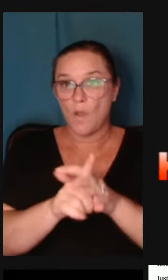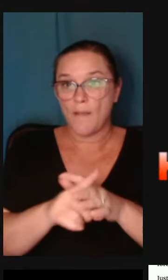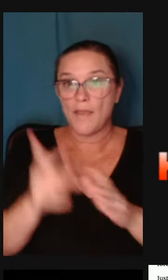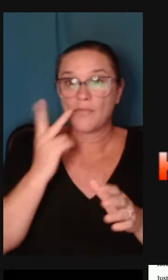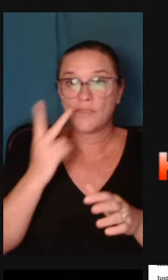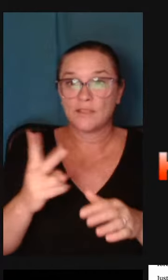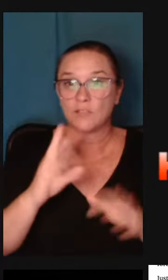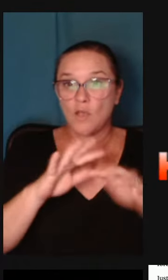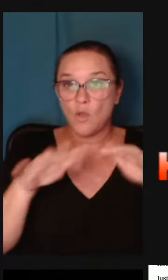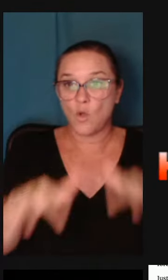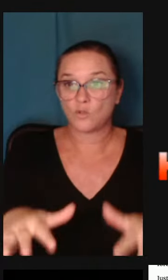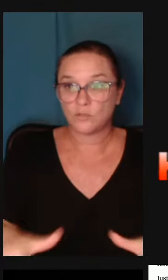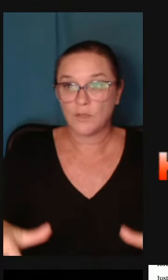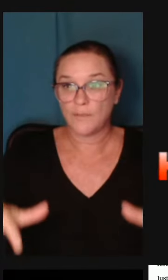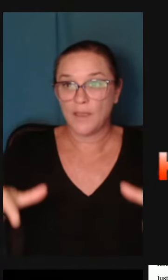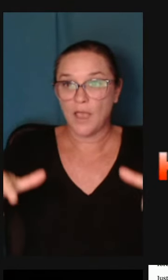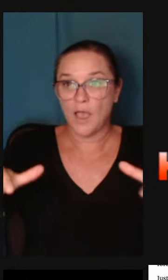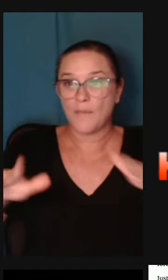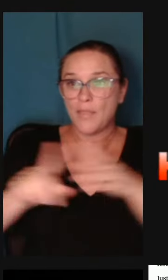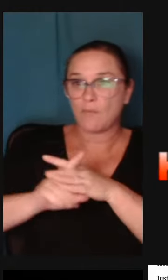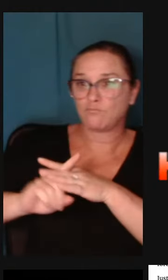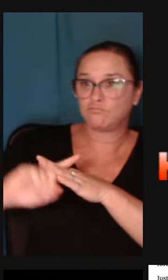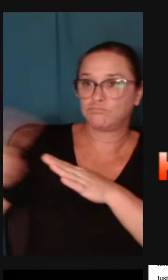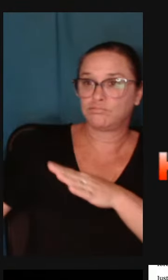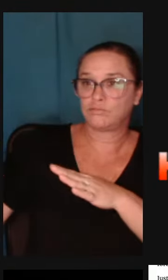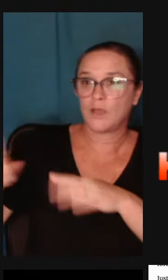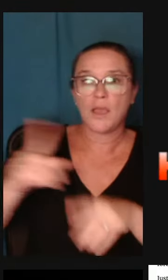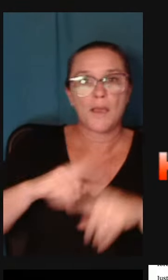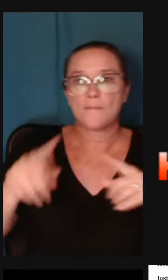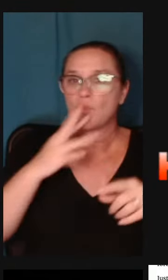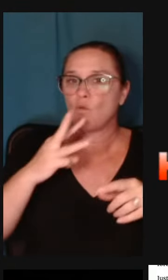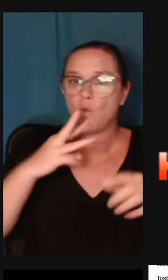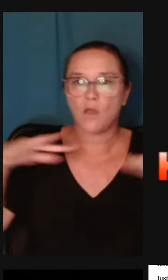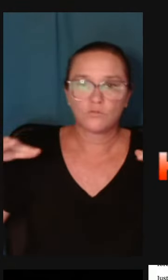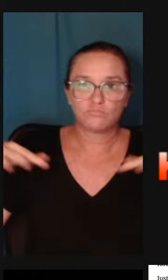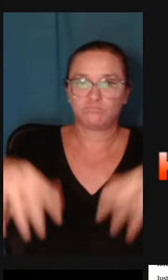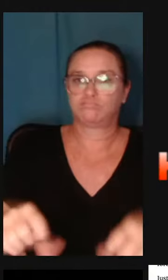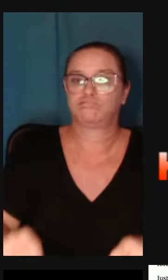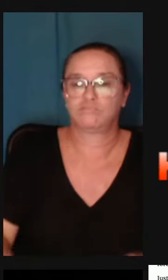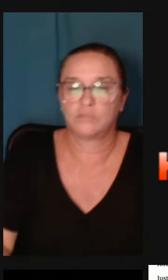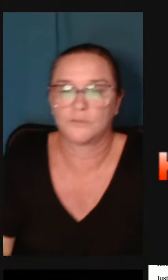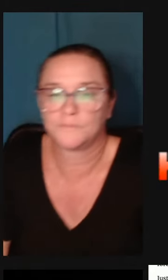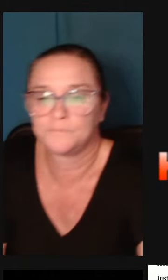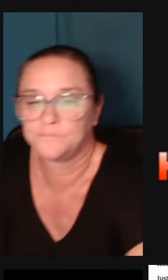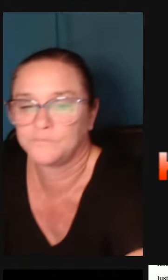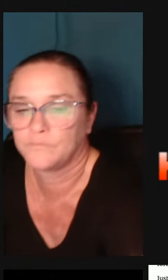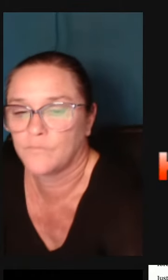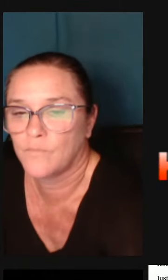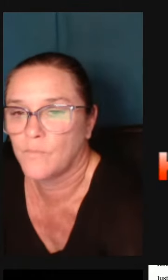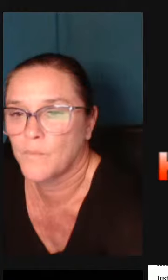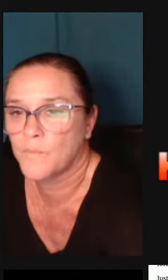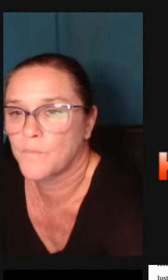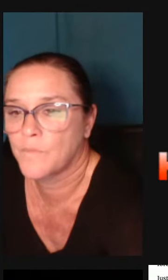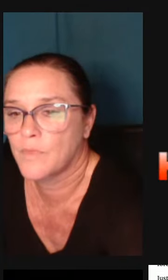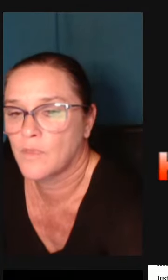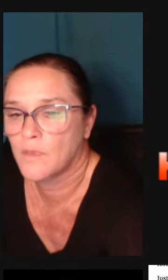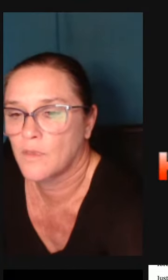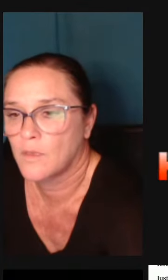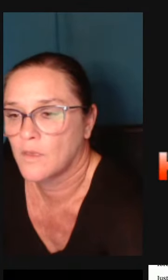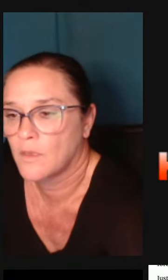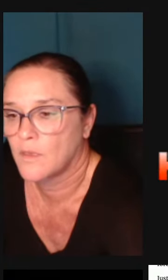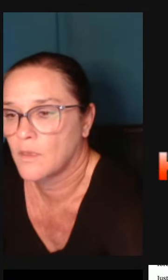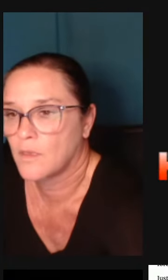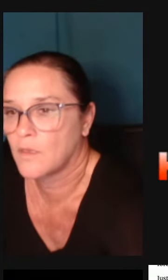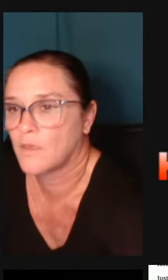rising and quickly fled for higher ground, but water overtook them. Most of the campers were swept into a crack, where